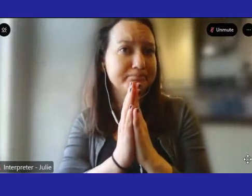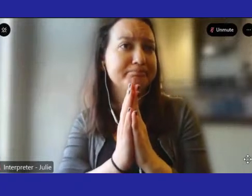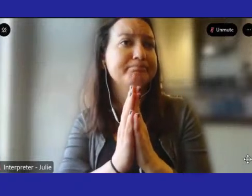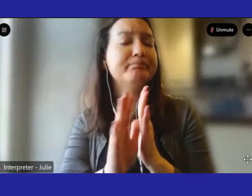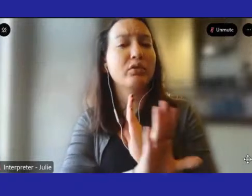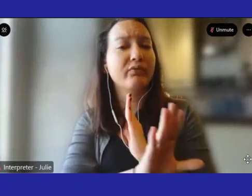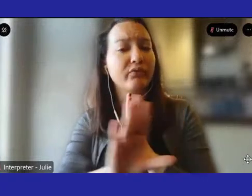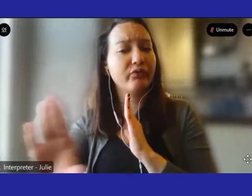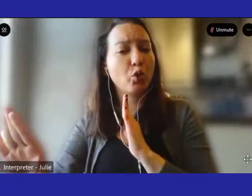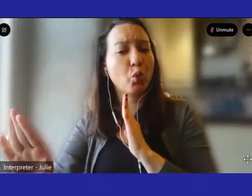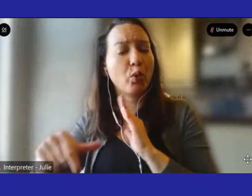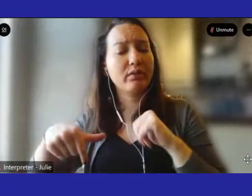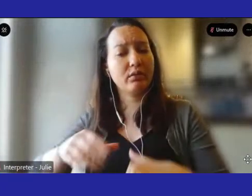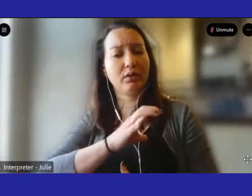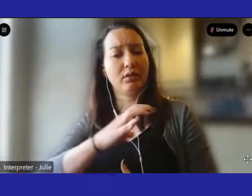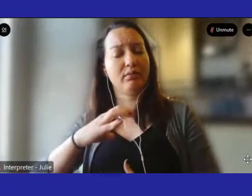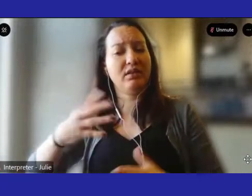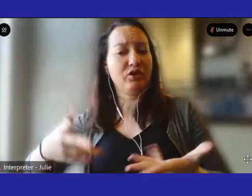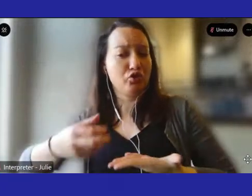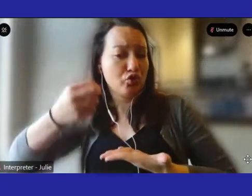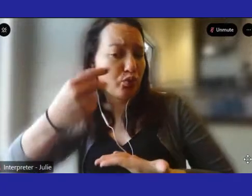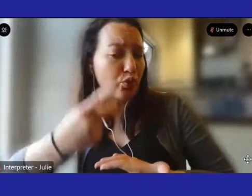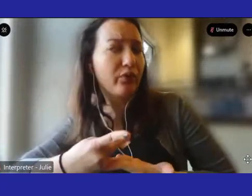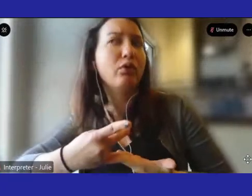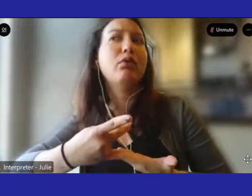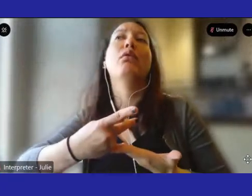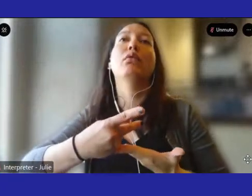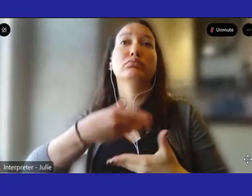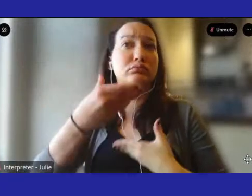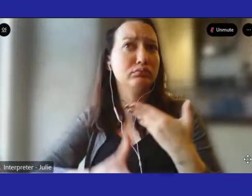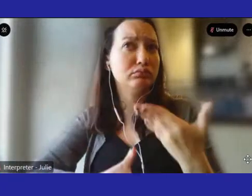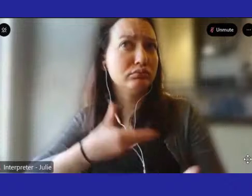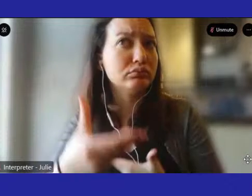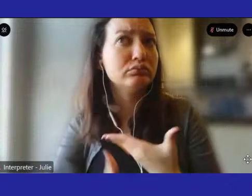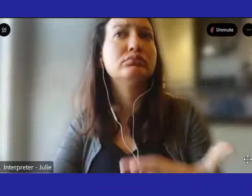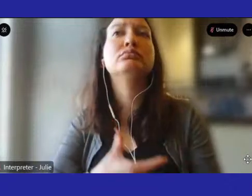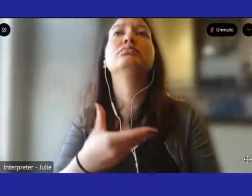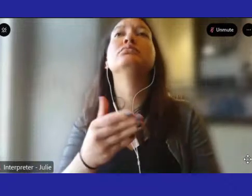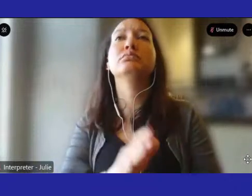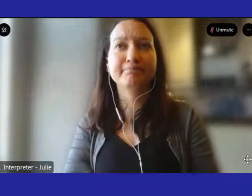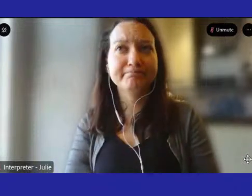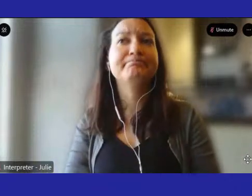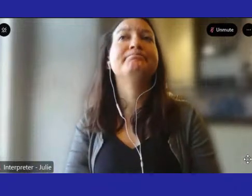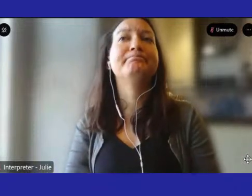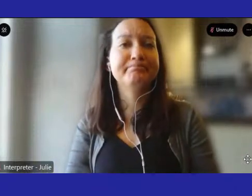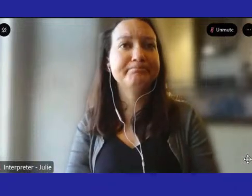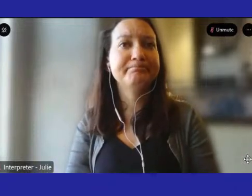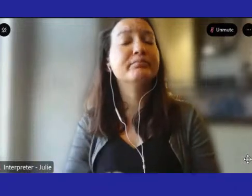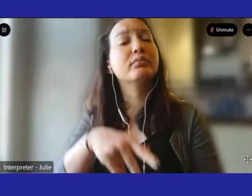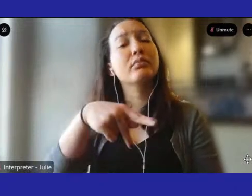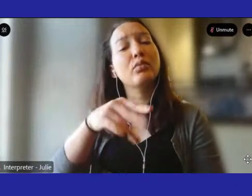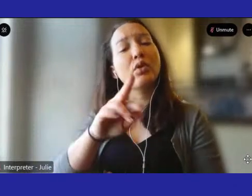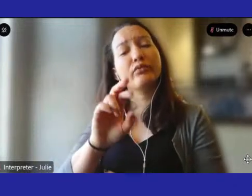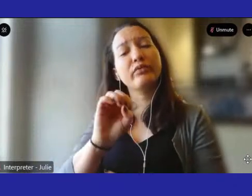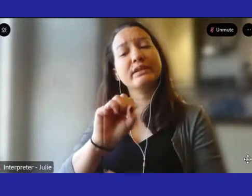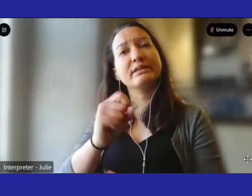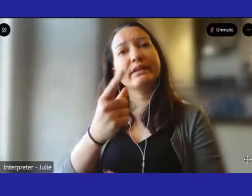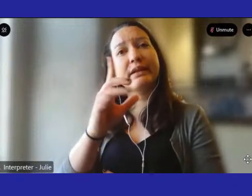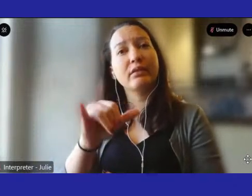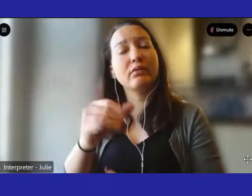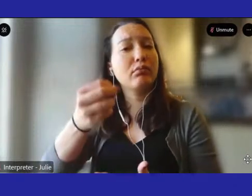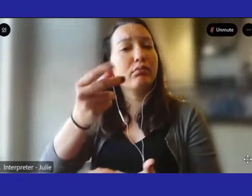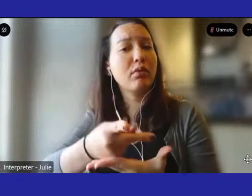for this committee's approval in terms of moving forward with Press Ganey as our authorized vendor for